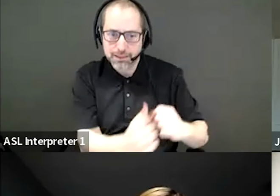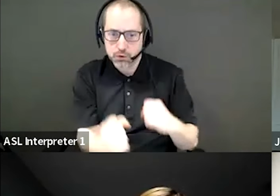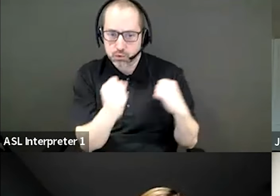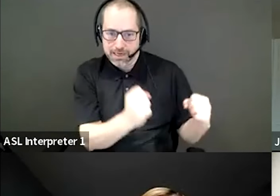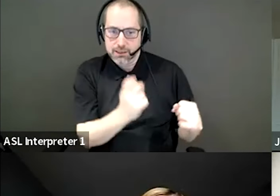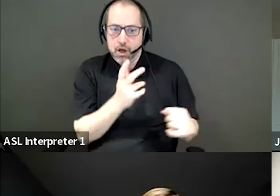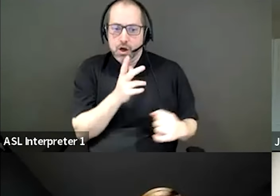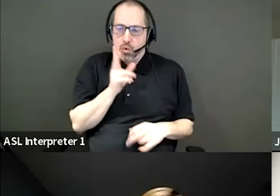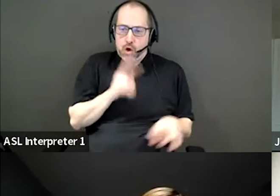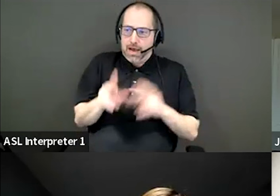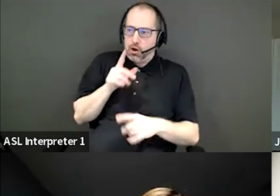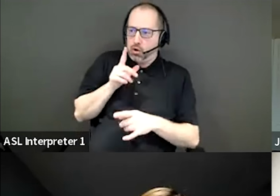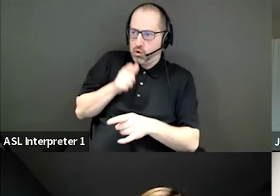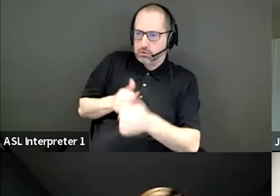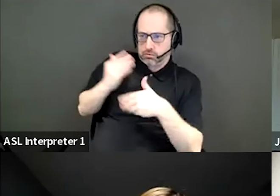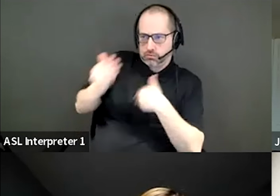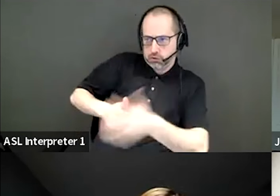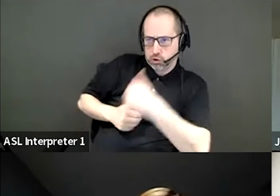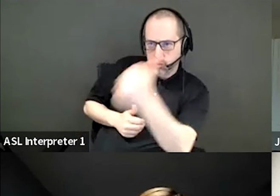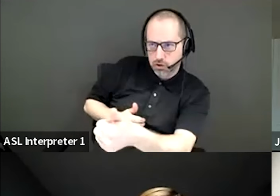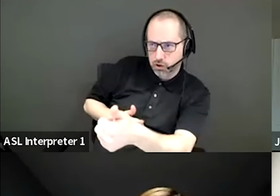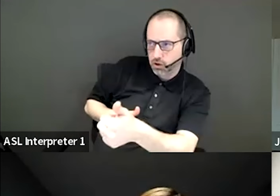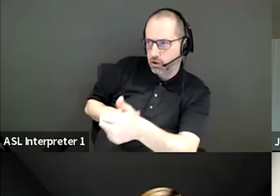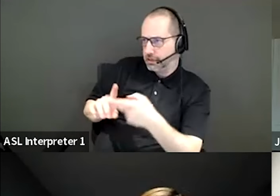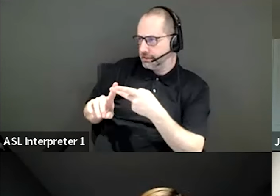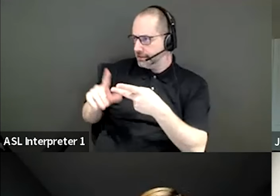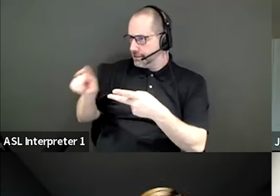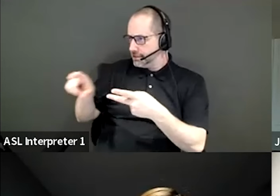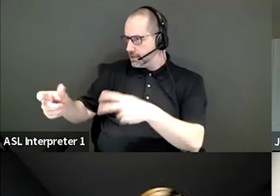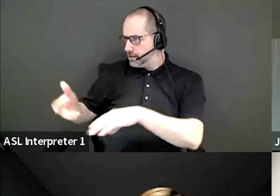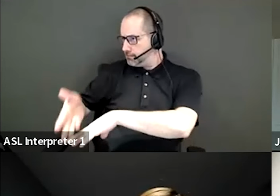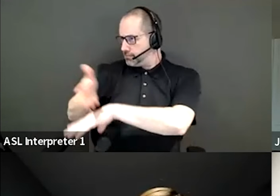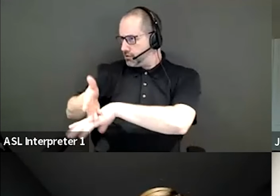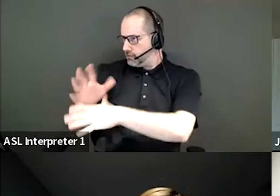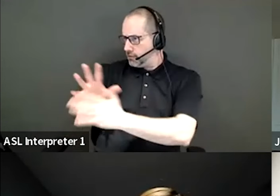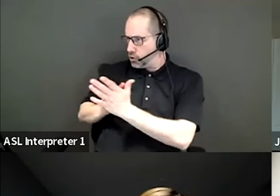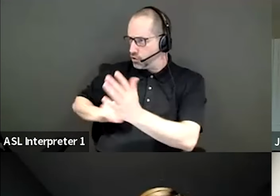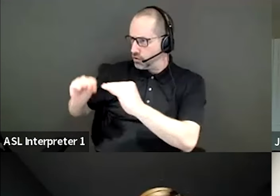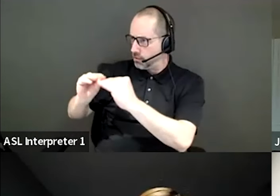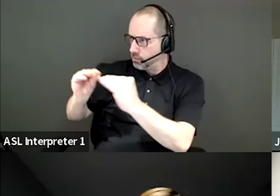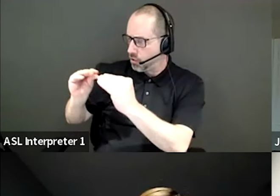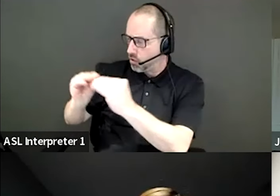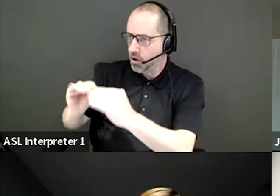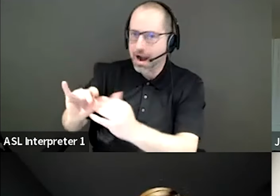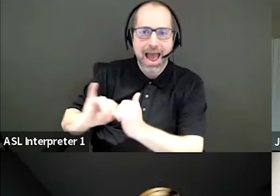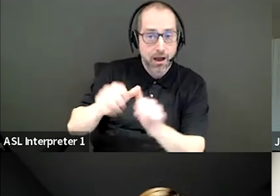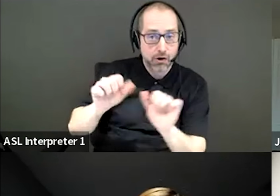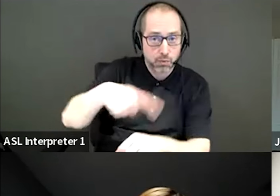well, where are their learning edges? How do we support people to adopt them so that these tools can be used in ways that